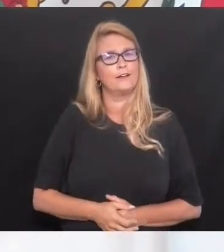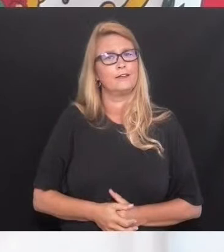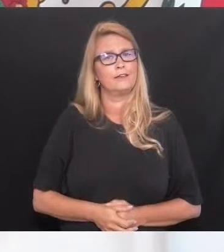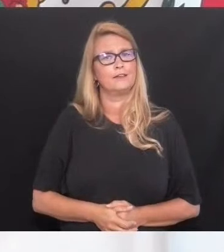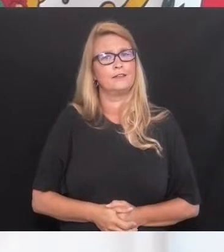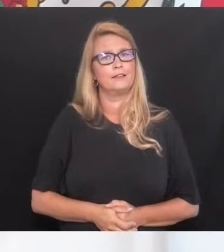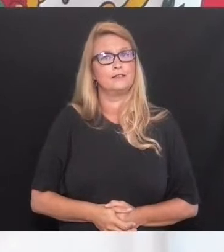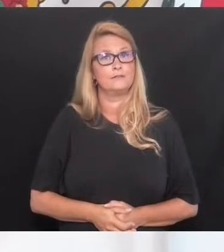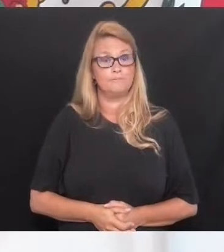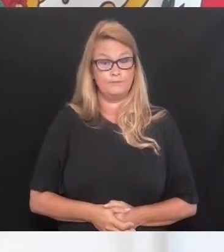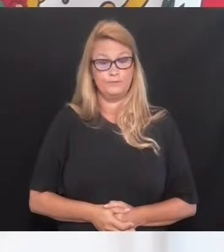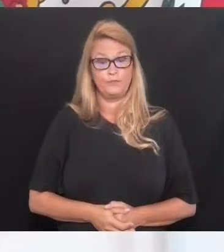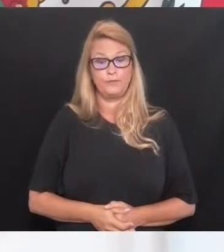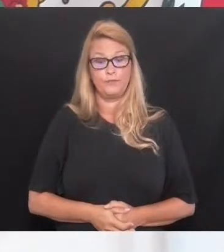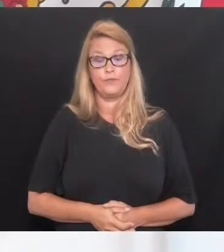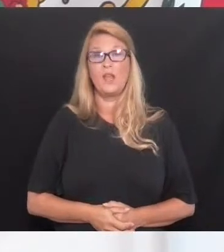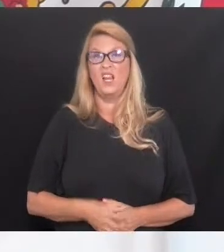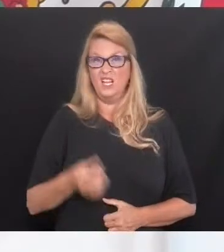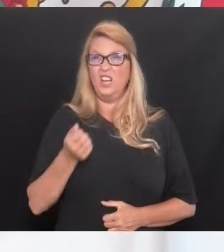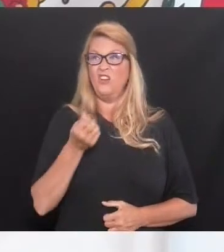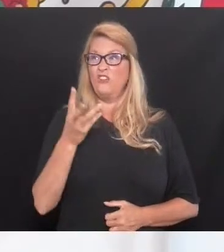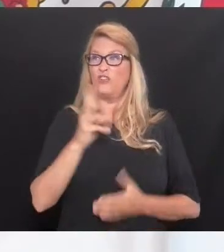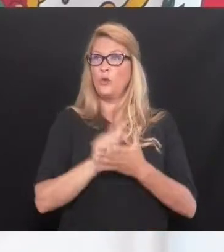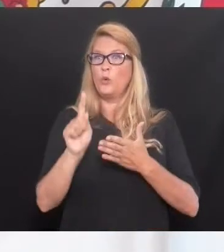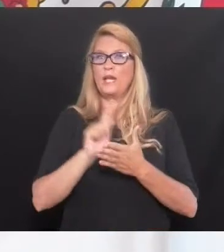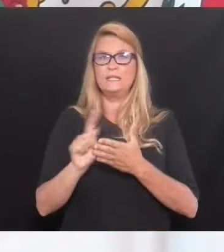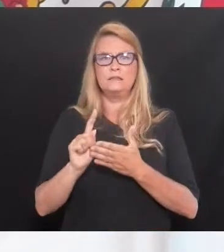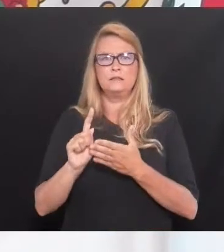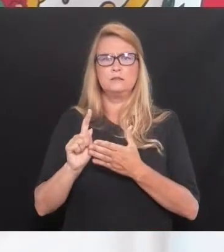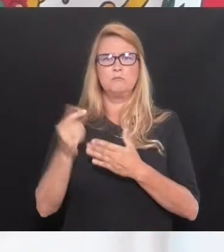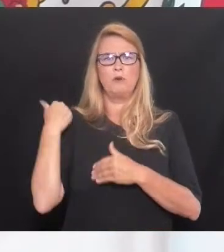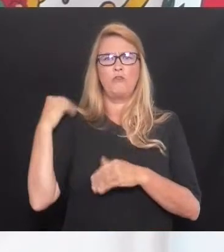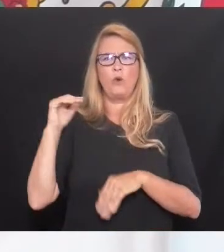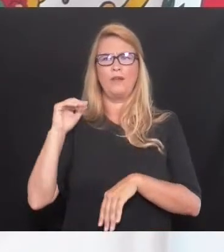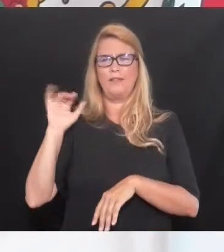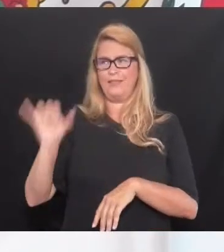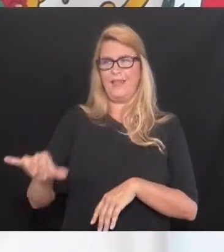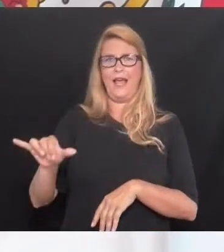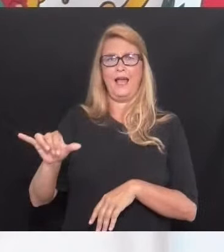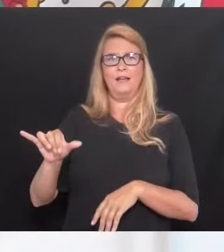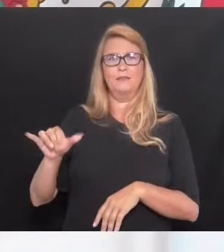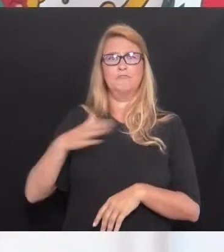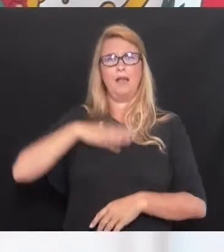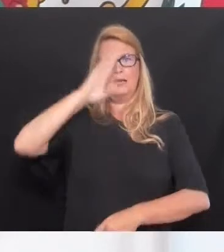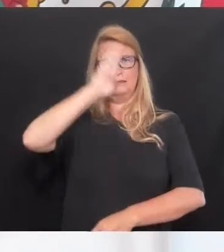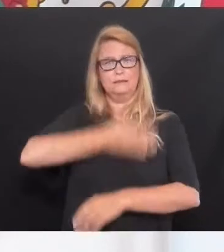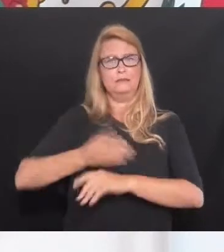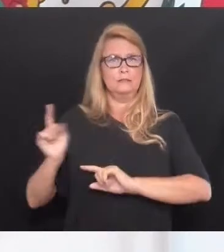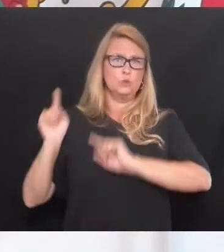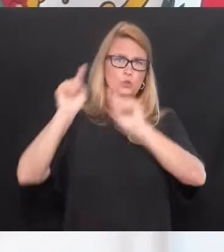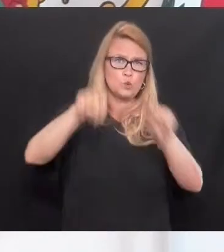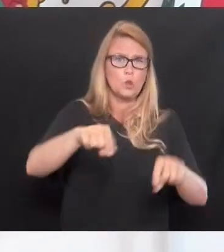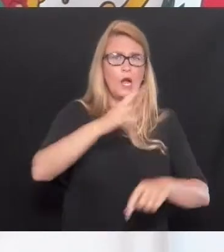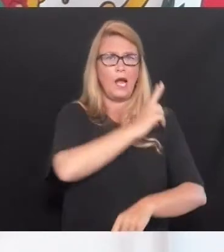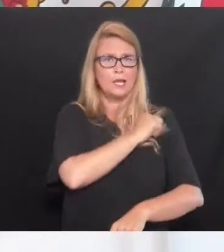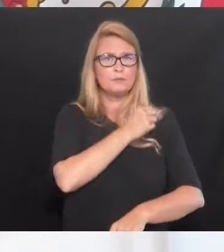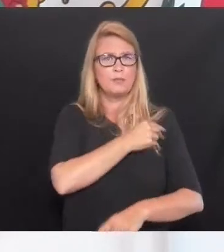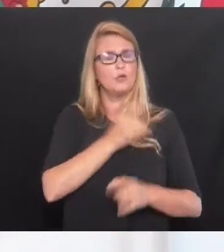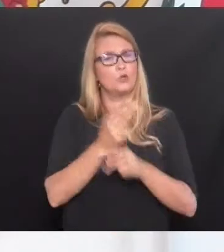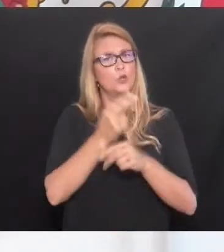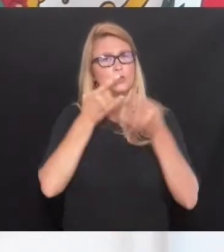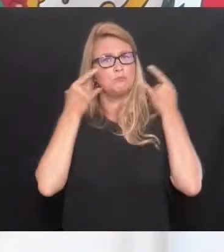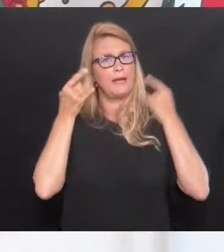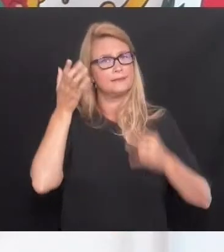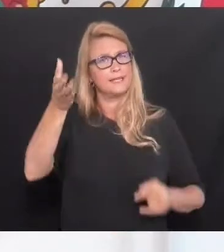I guess it was probably a couple of weeks before that, our grandson, was sick, and at Ruby, and we had our mask on there as well.